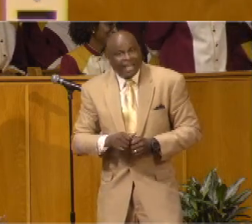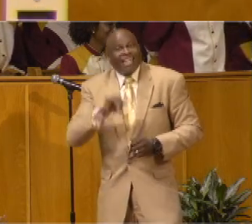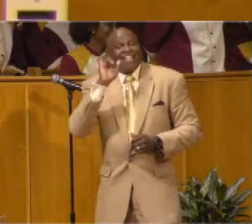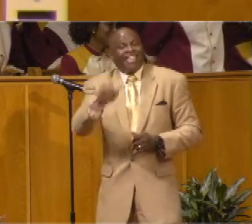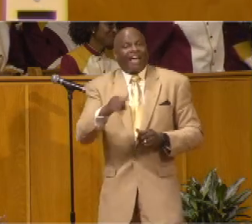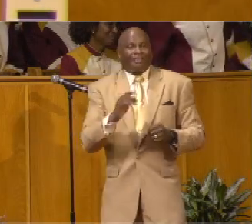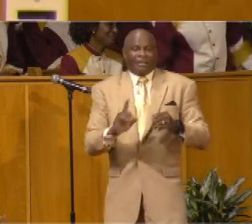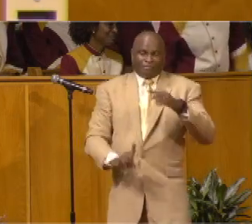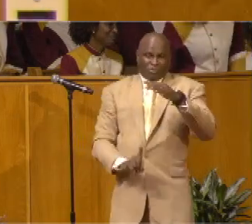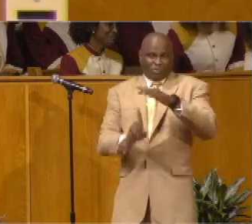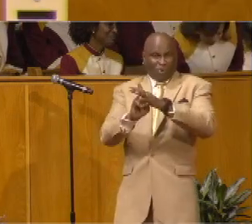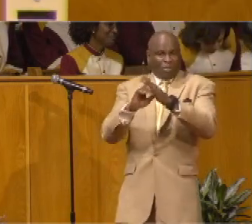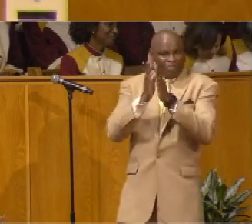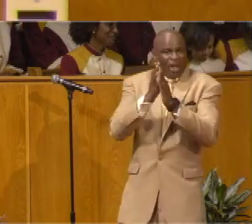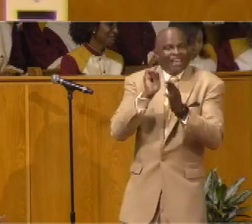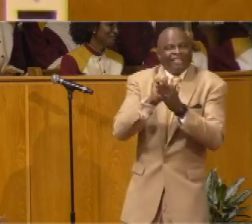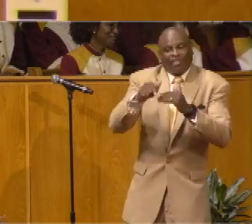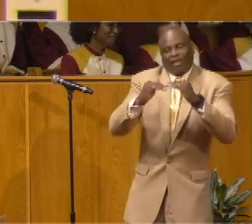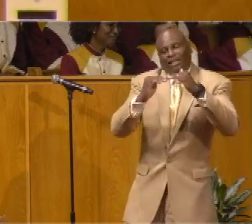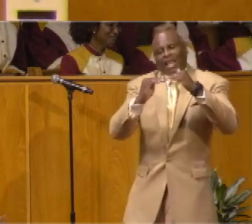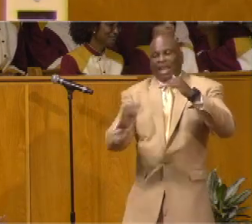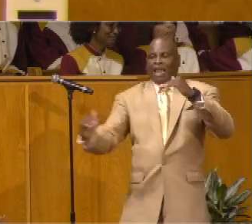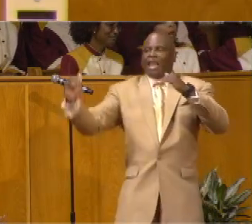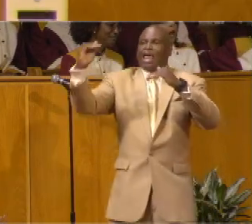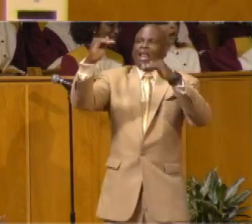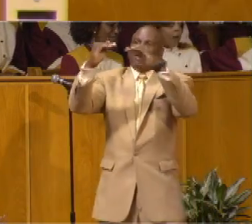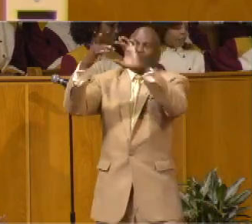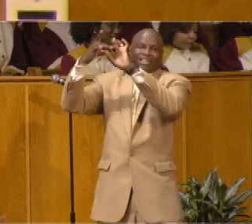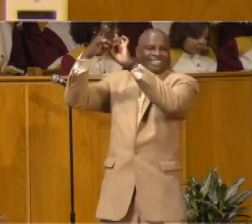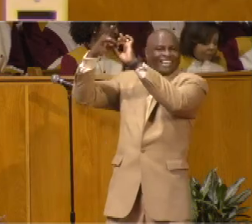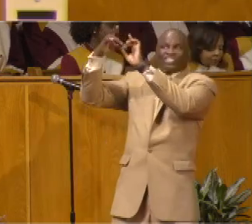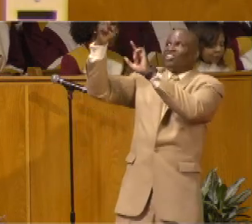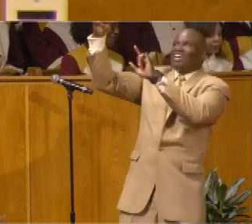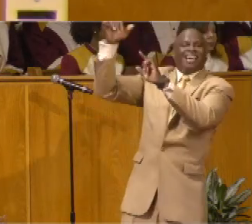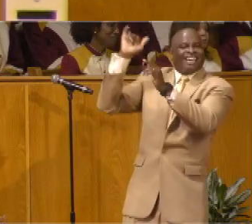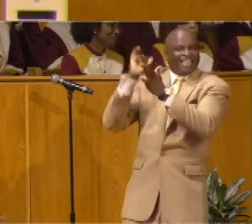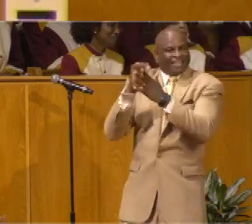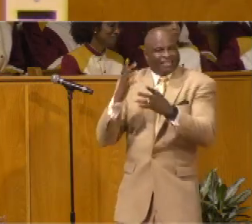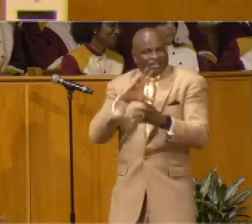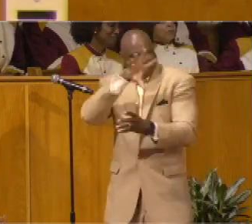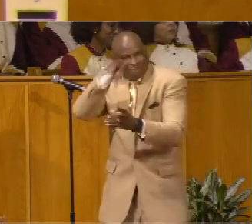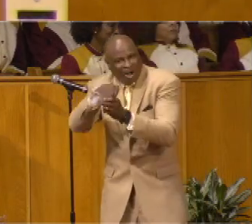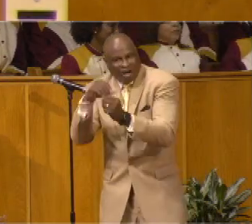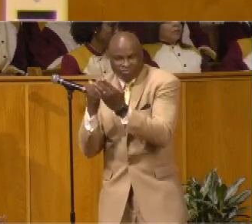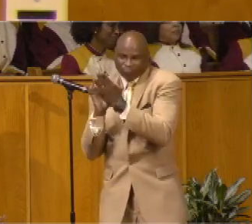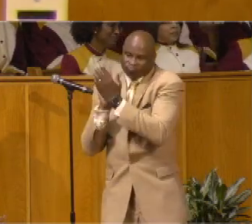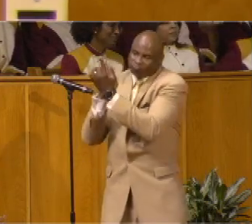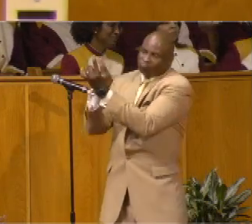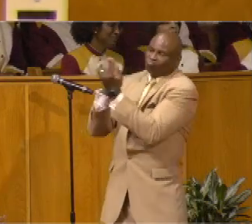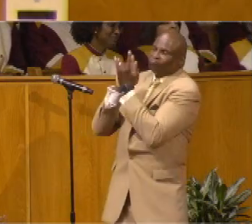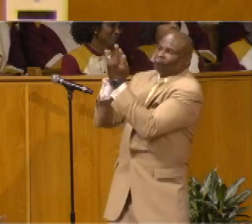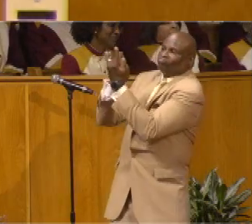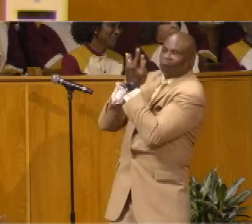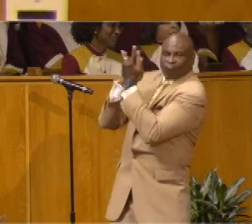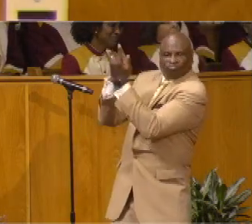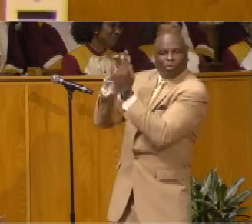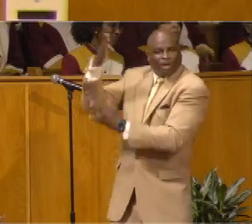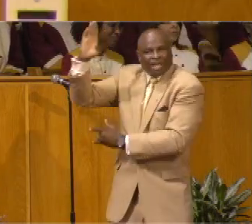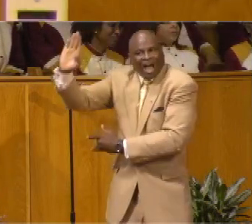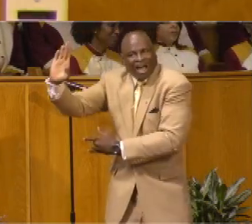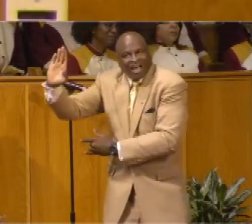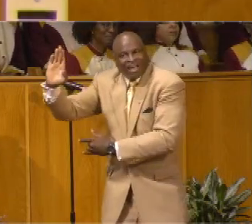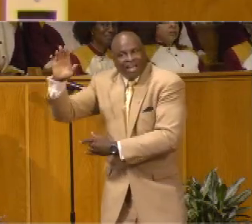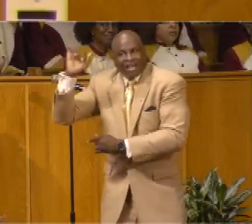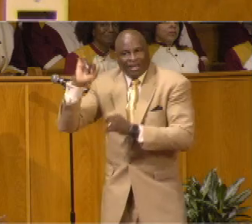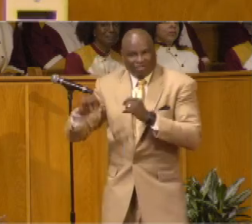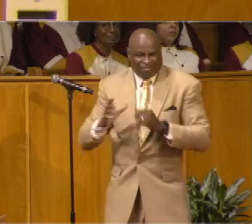That intercession is just another level of connection and intimacy with God. Let me hurry up.